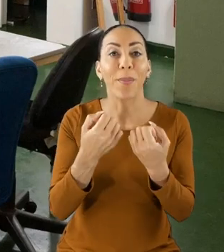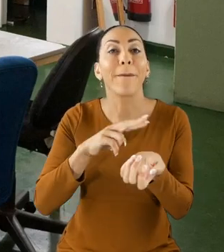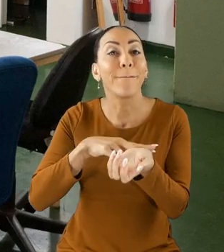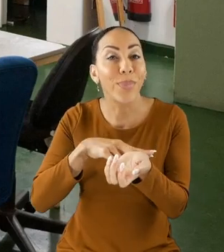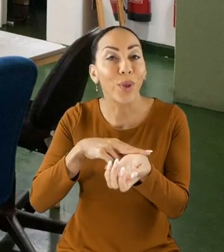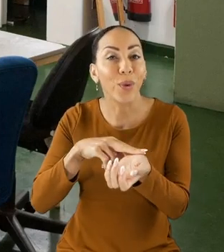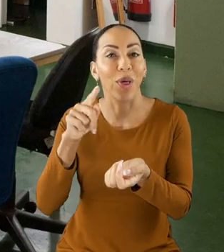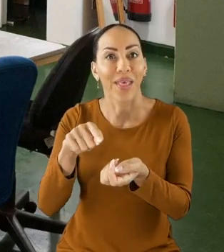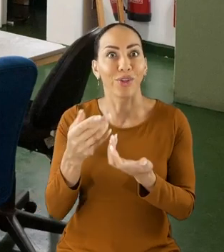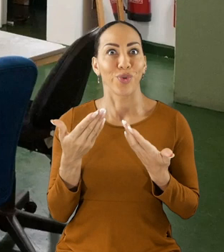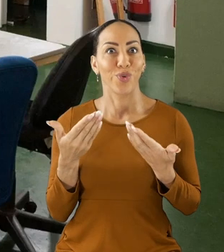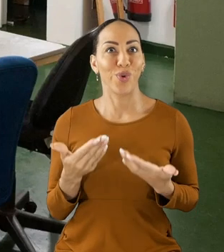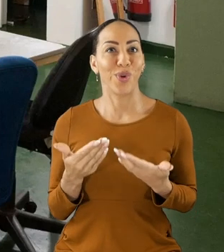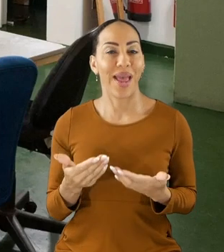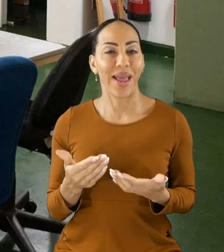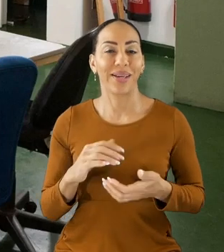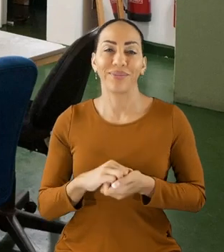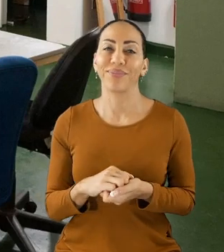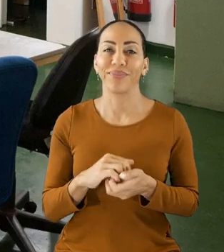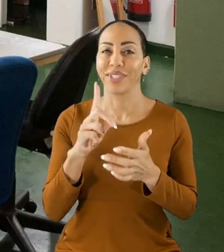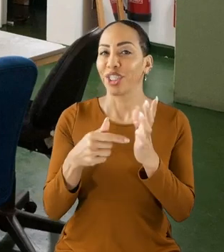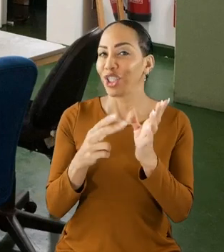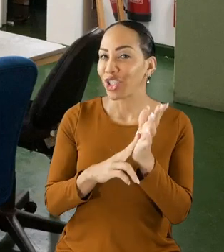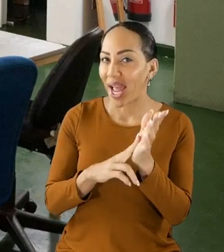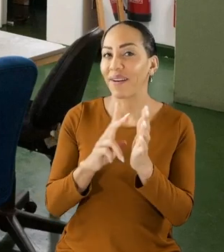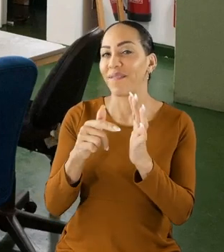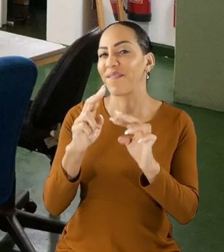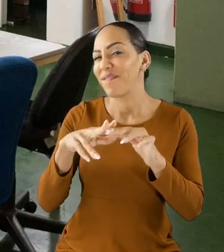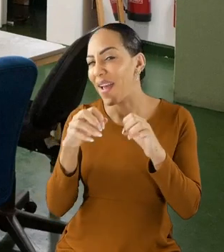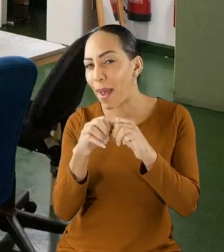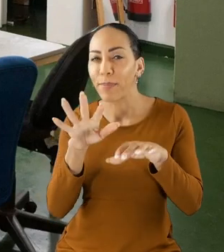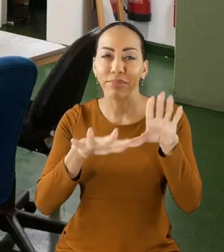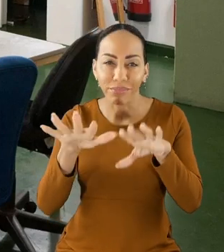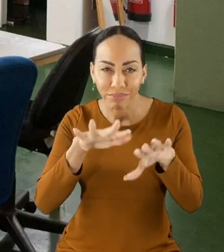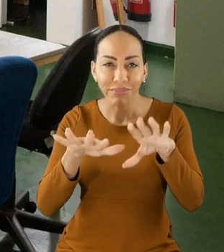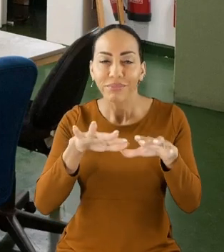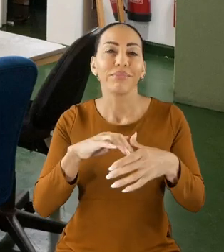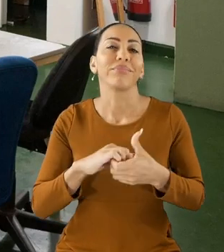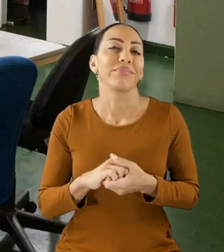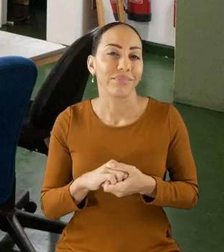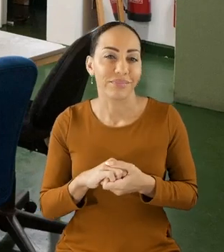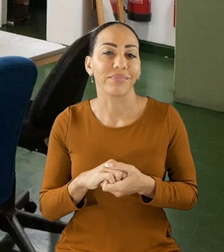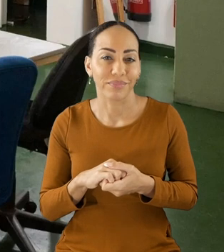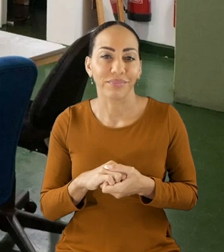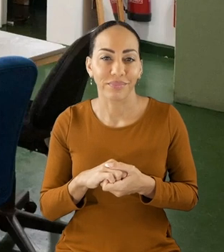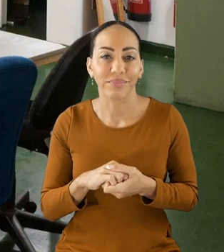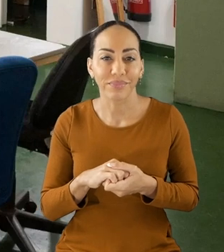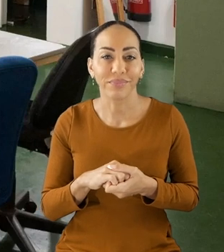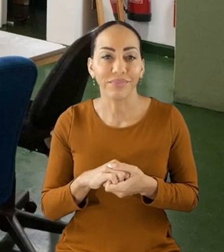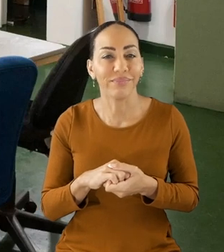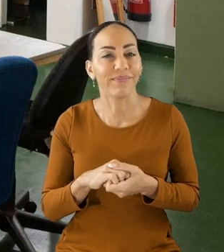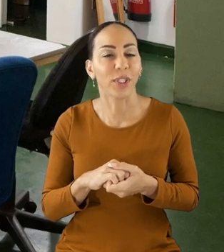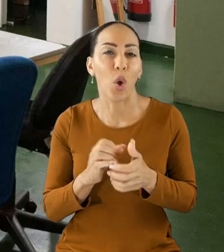in blue on the top left corner. That's where we are today, sort of January, February time, just at the end of January, beginning of February.